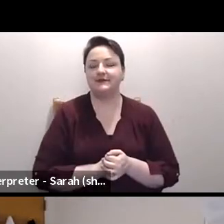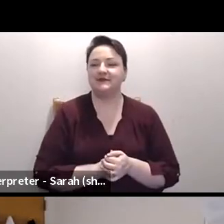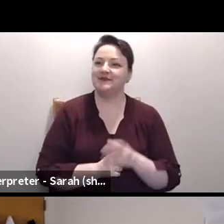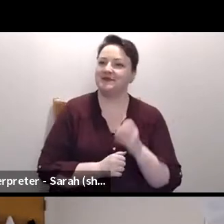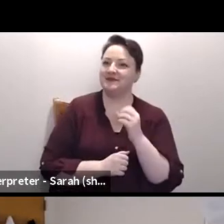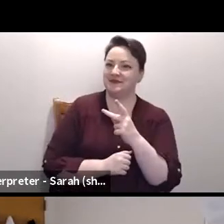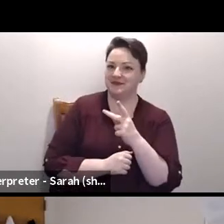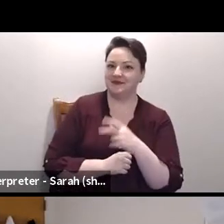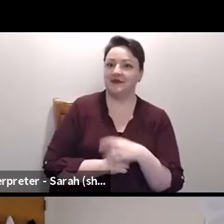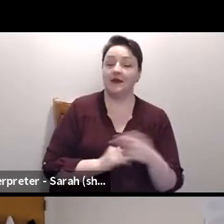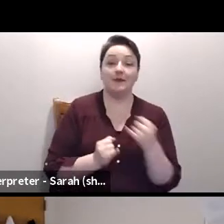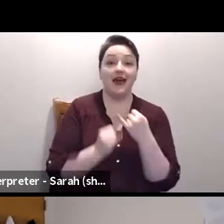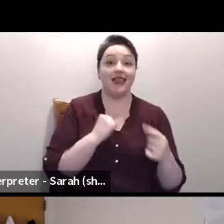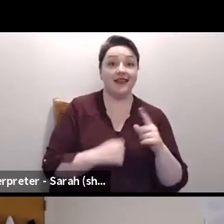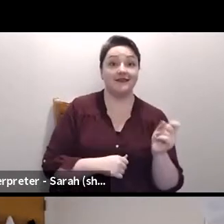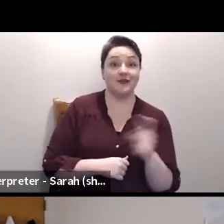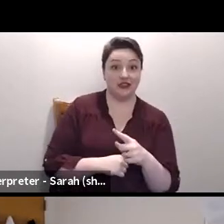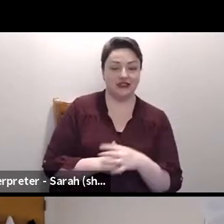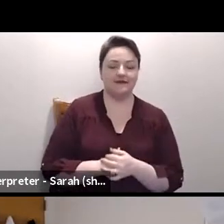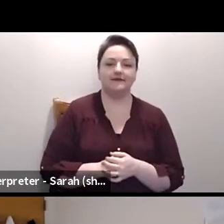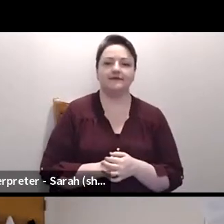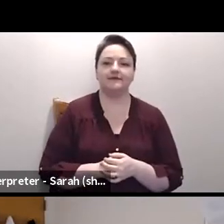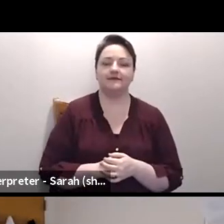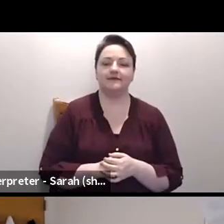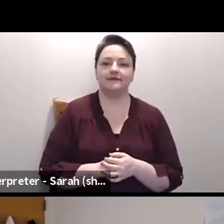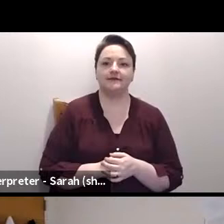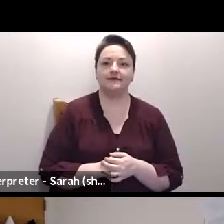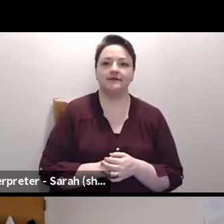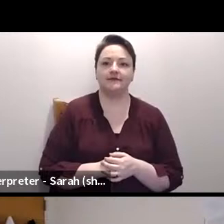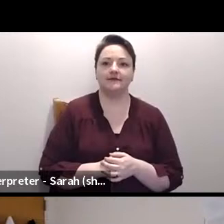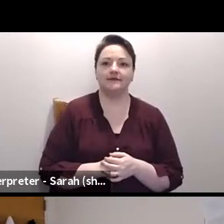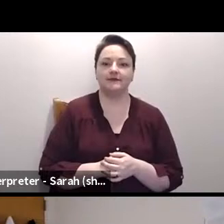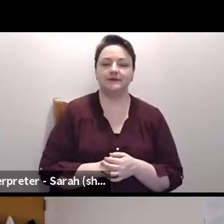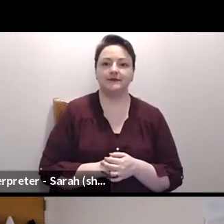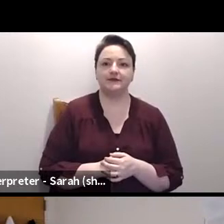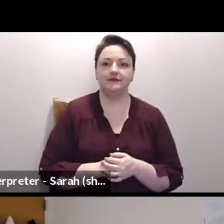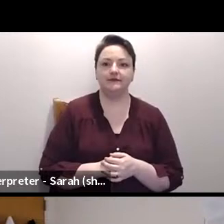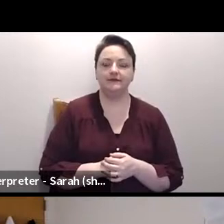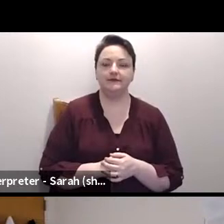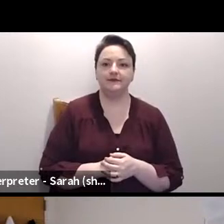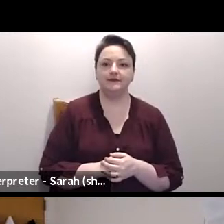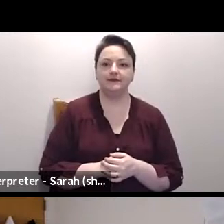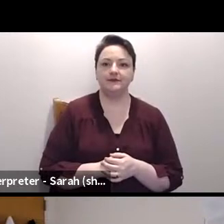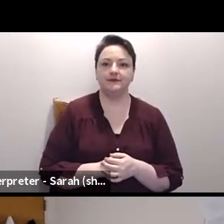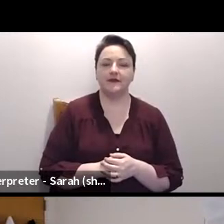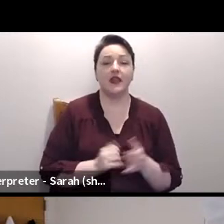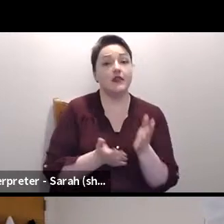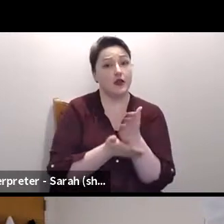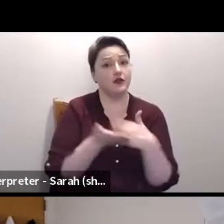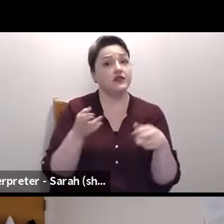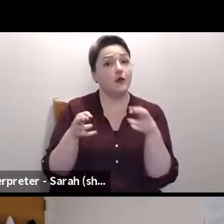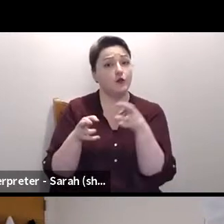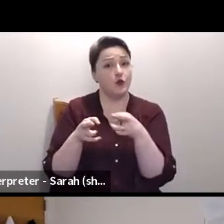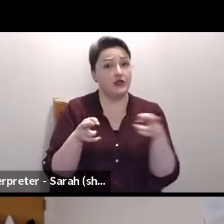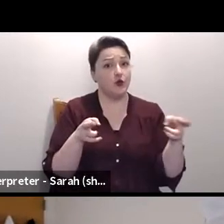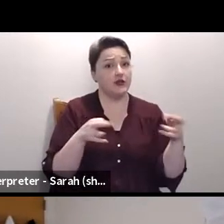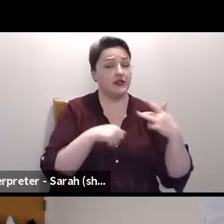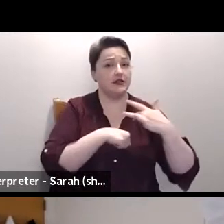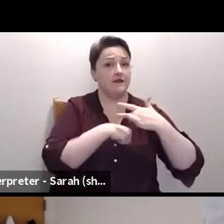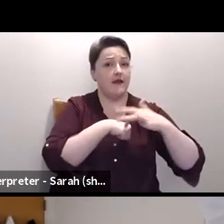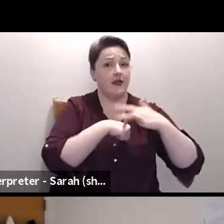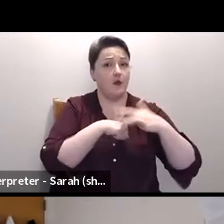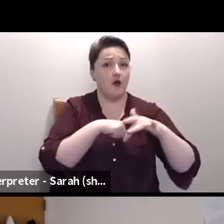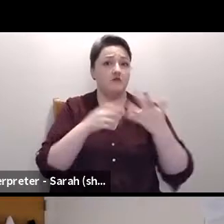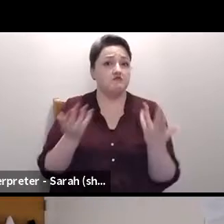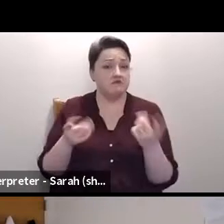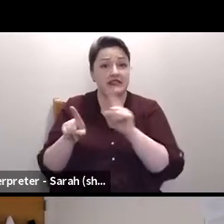Okay, and then my final question had to do, if you take a look at there's some resources available for different people, but